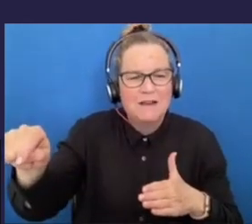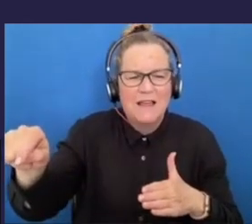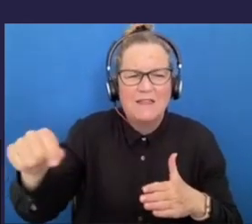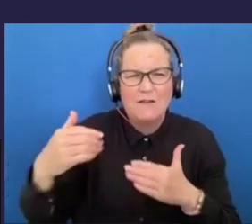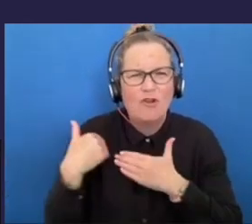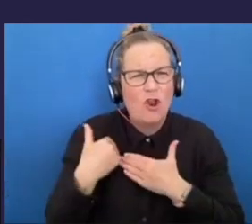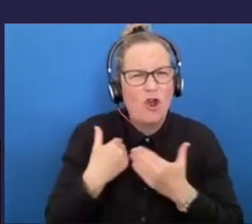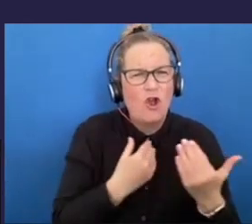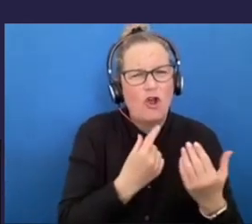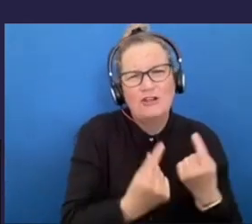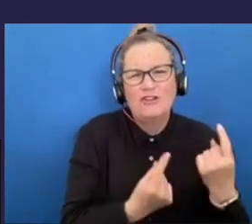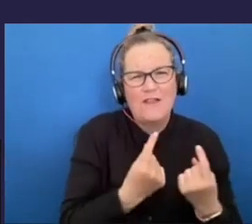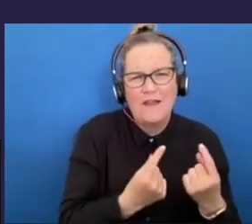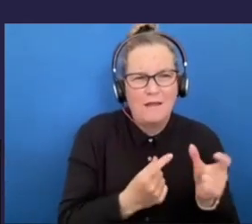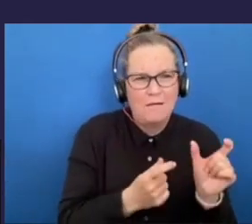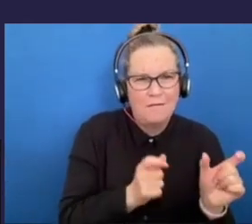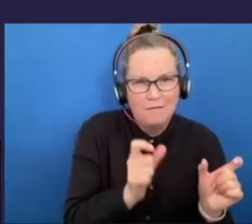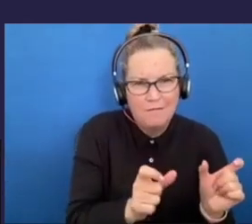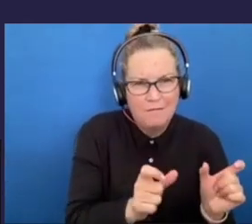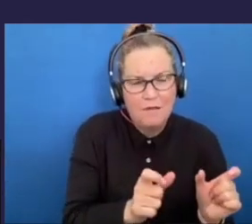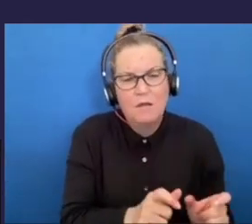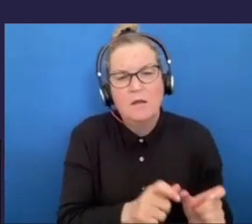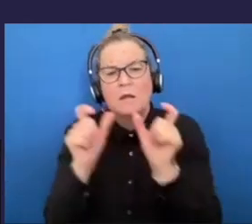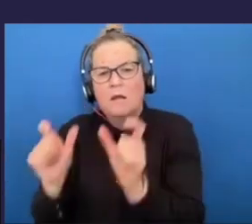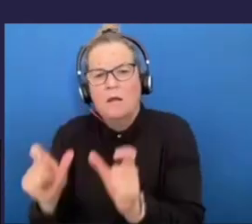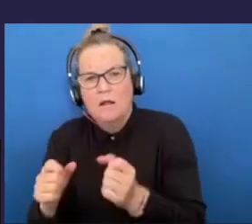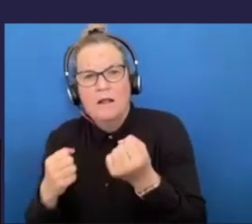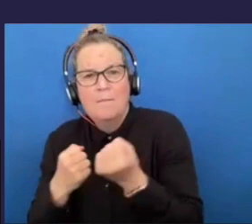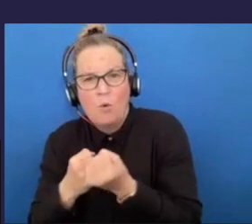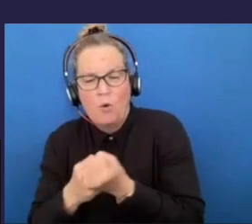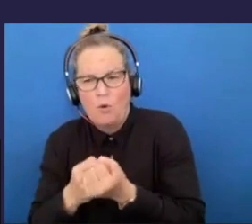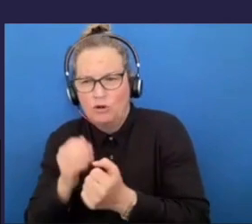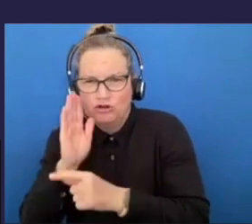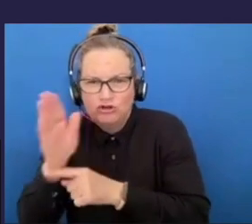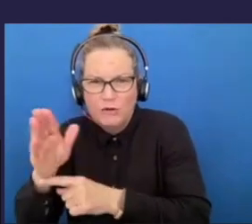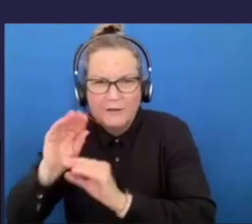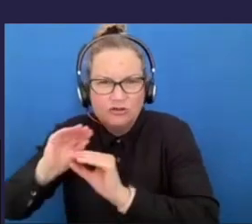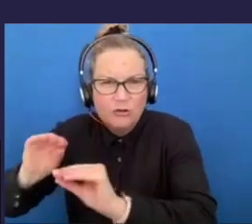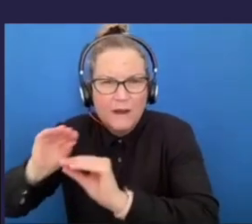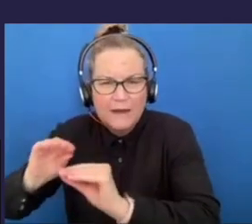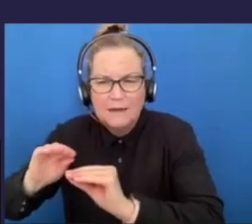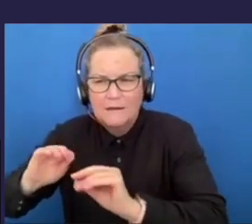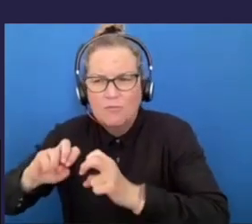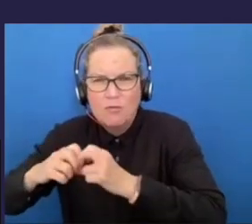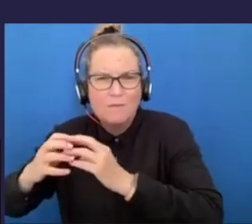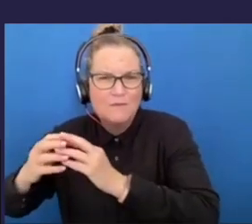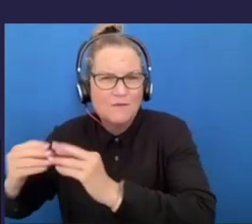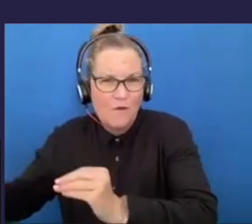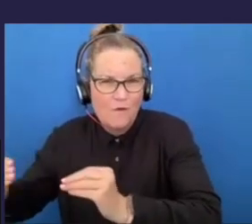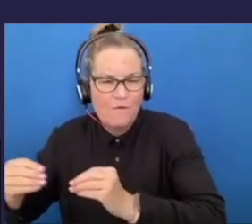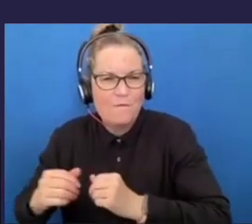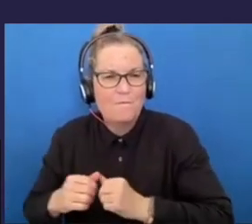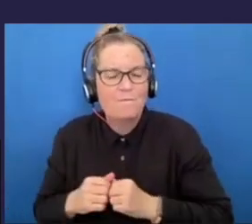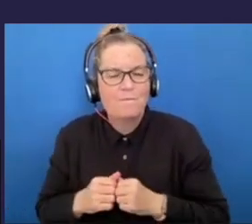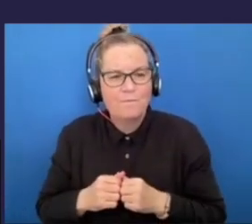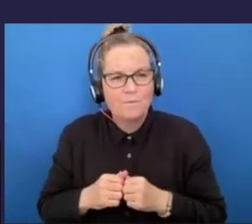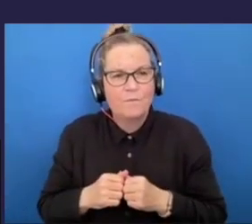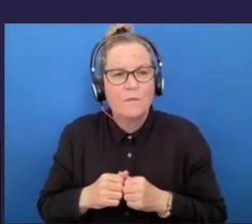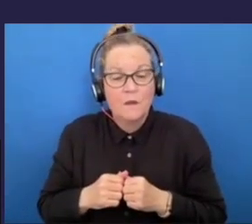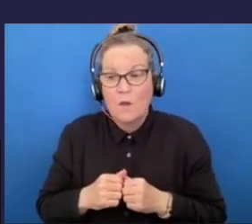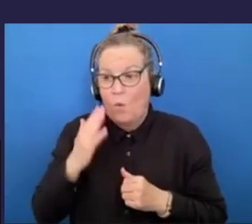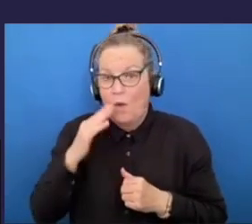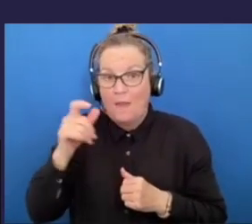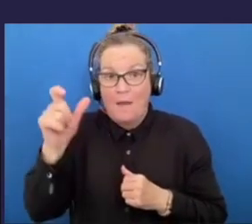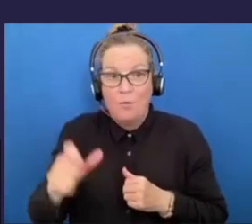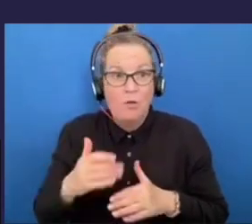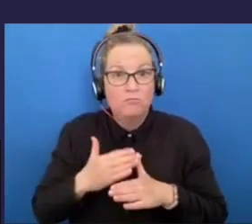Then there is the more traditional support of direct training and problem solving. Once the worker is functioning well at work and has a